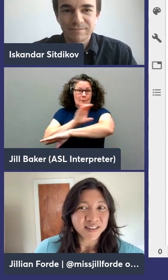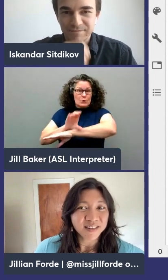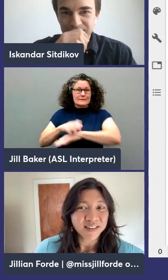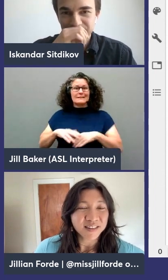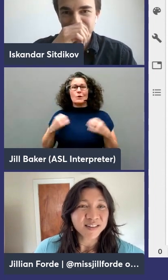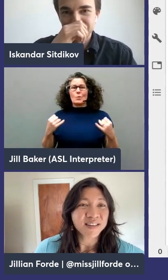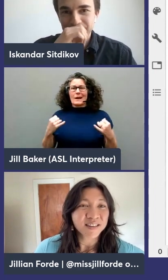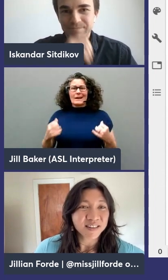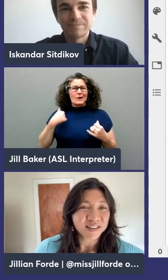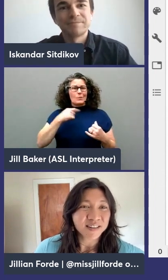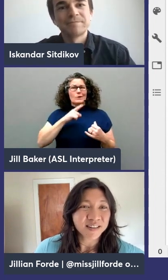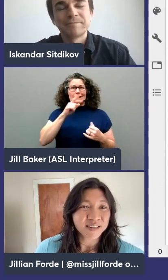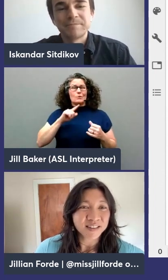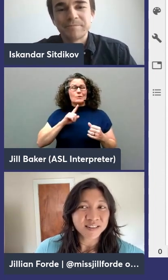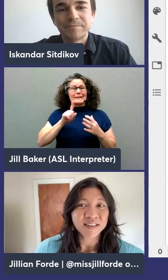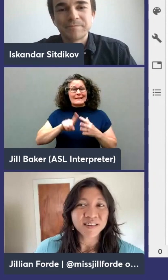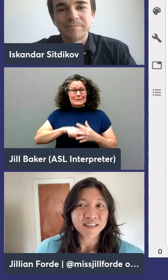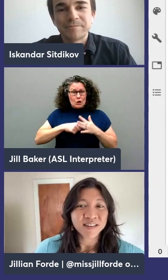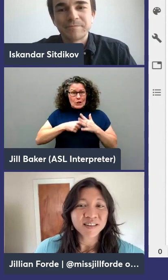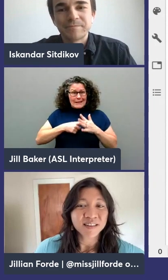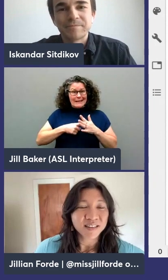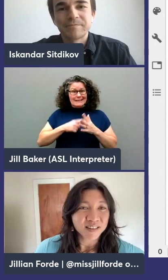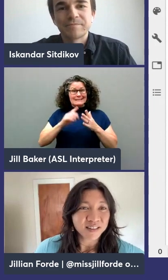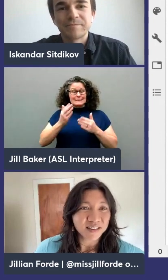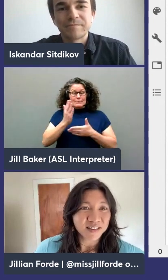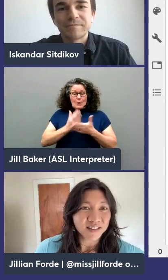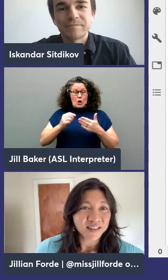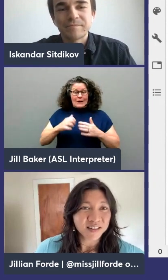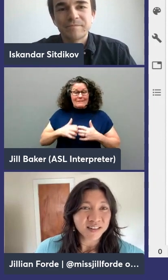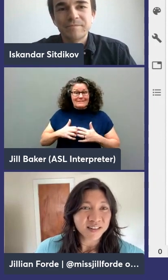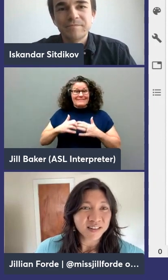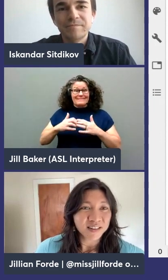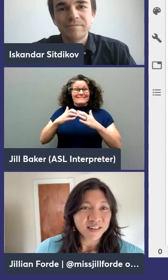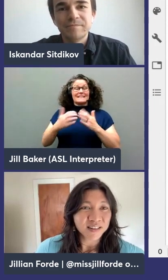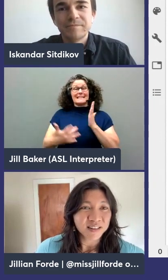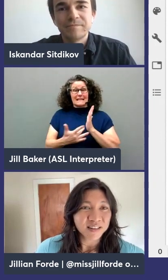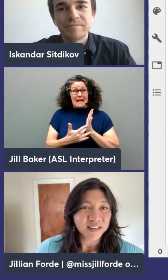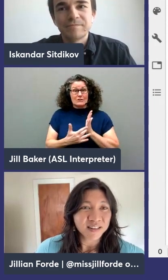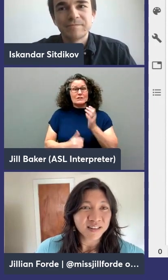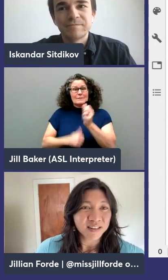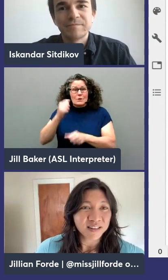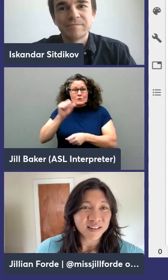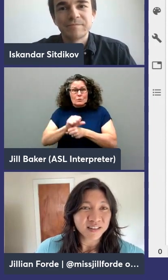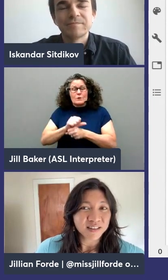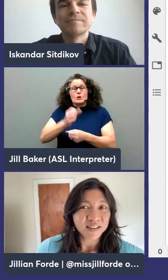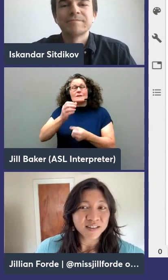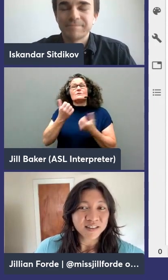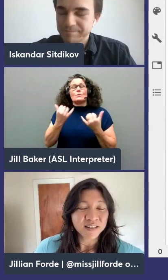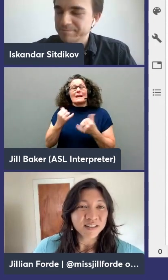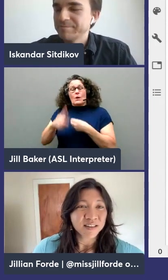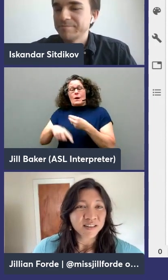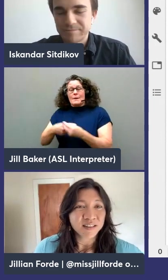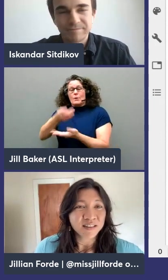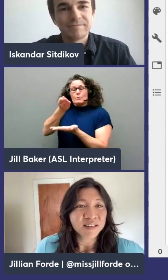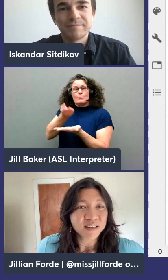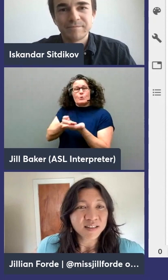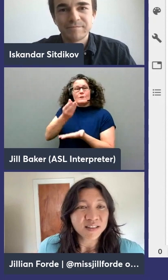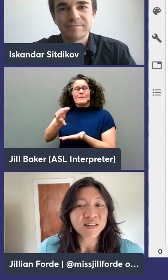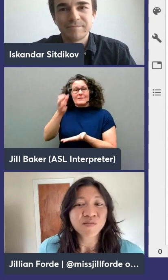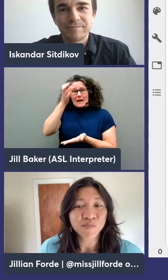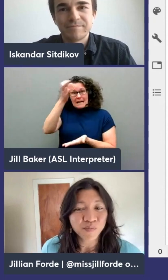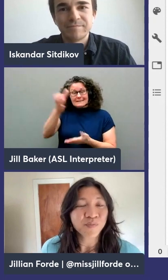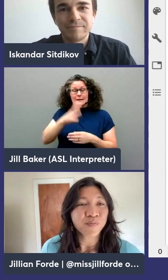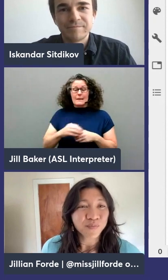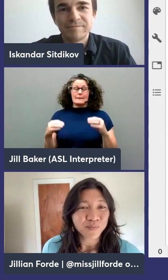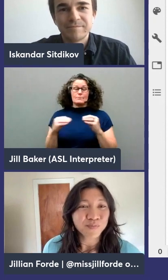in a pretty early stage of the technology. And so most of the work tends to be around proof of concepts and more theoretical algorithm